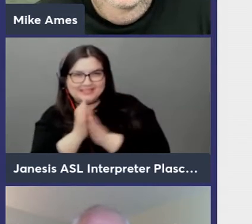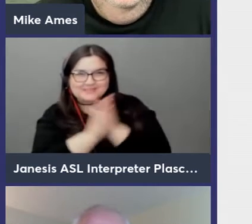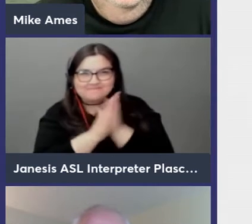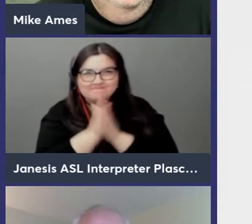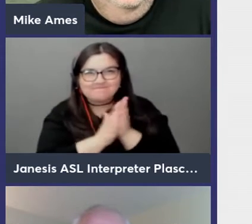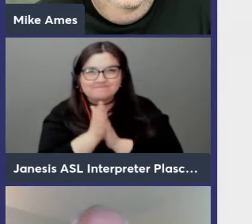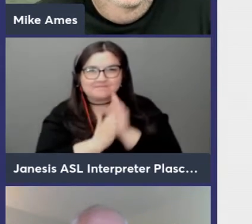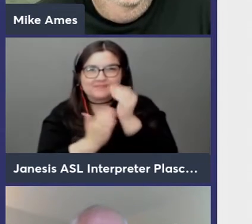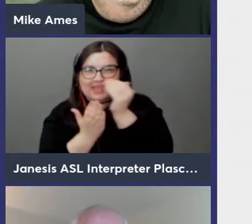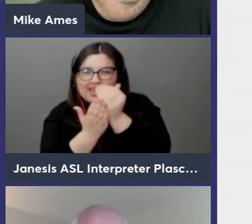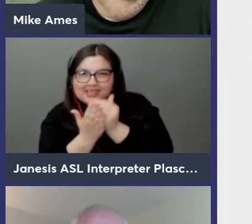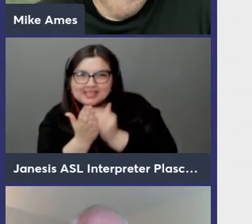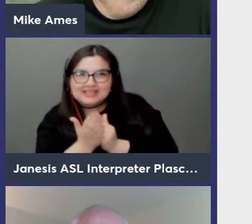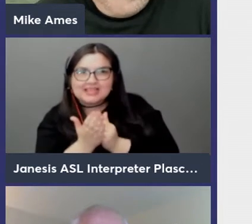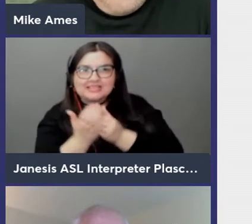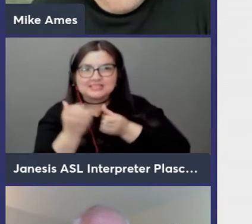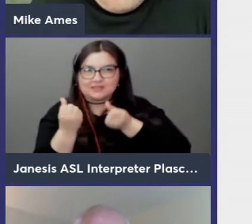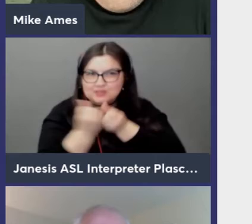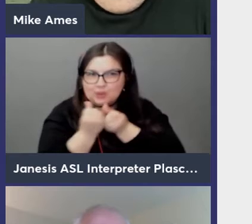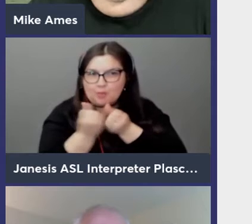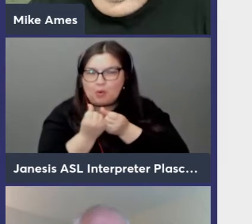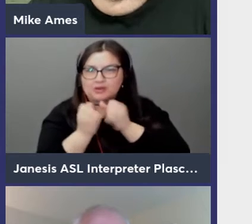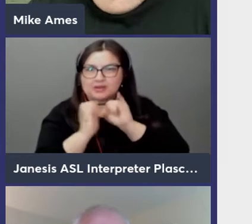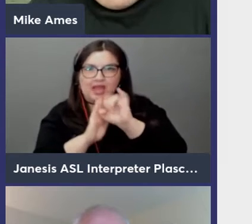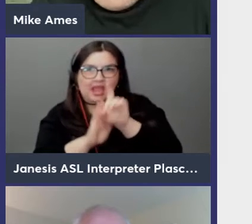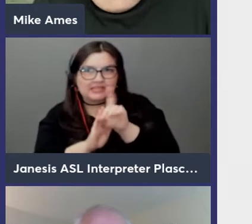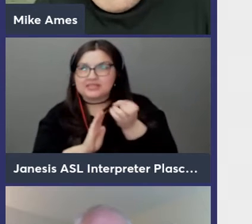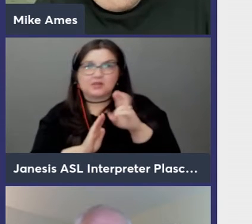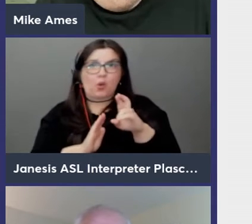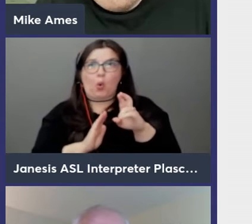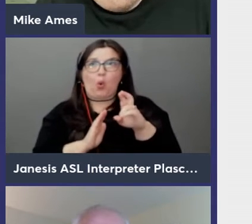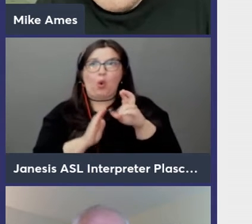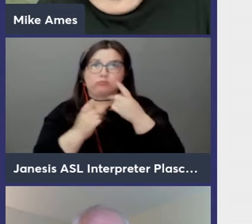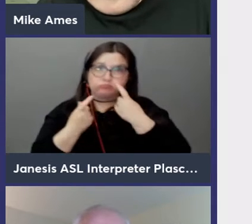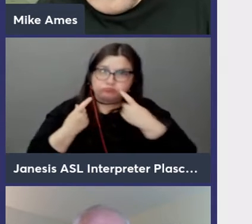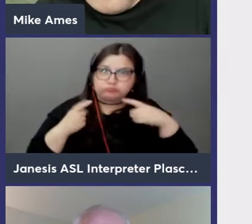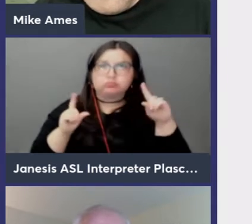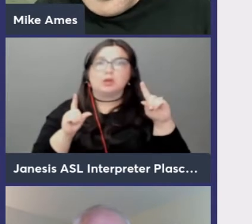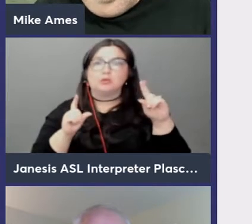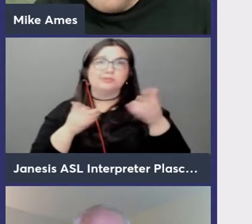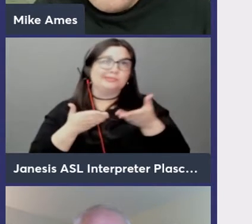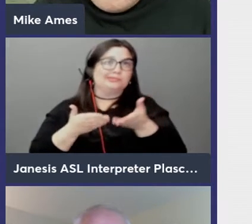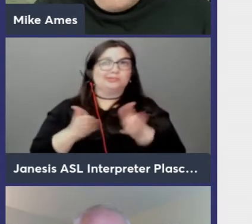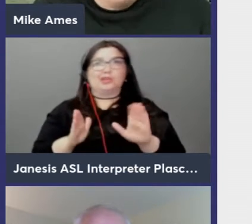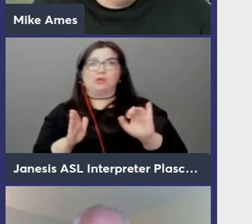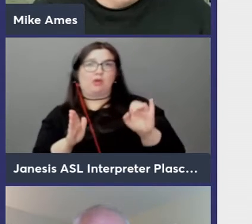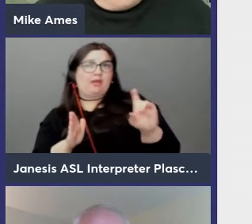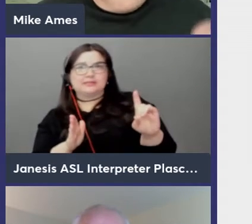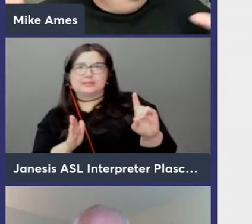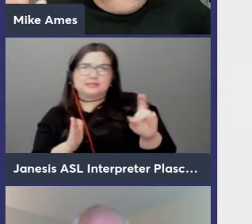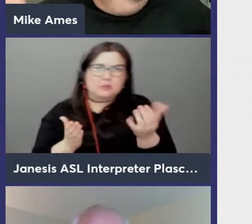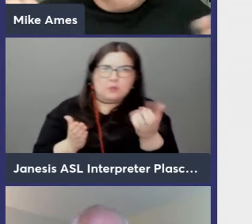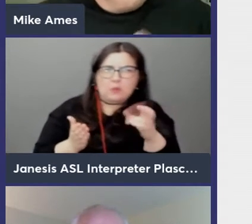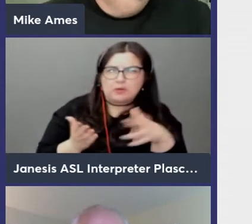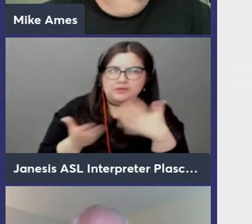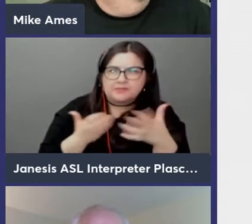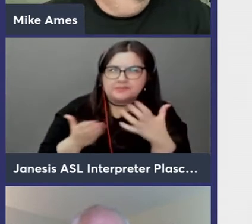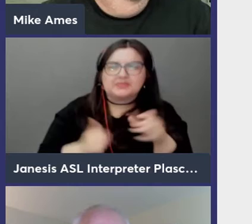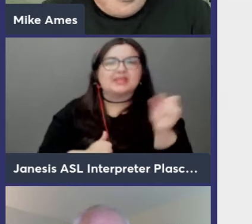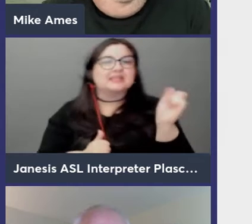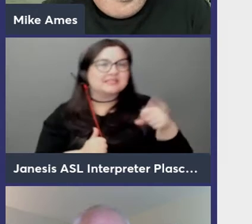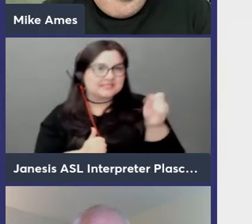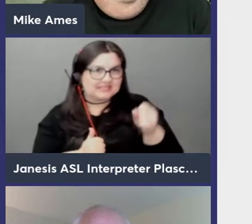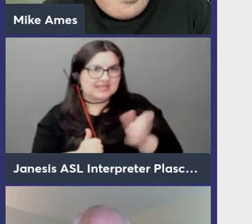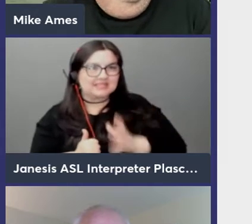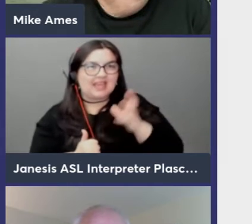a list of supported IDs, or does it work with pretty general IDs that you'd find? Yeah, so the officially